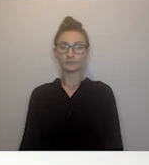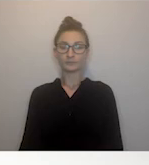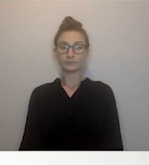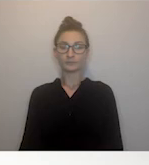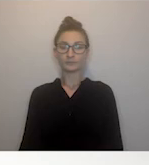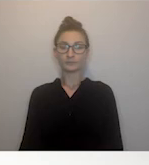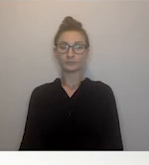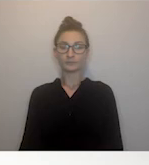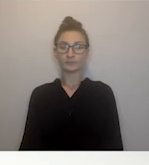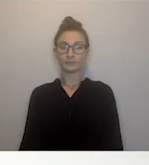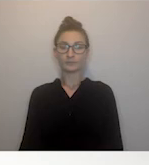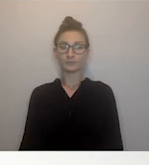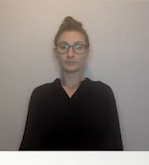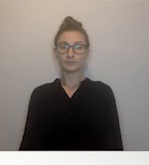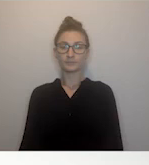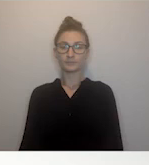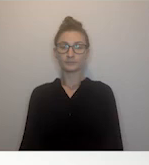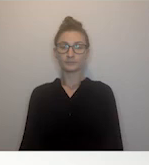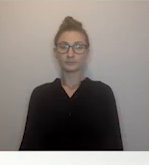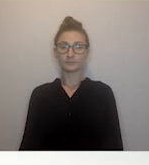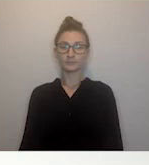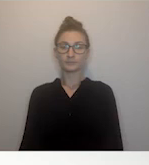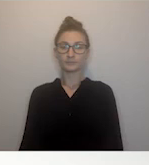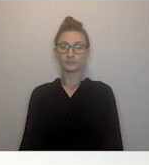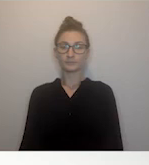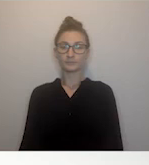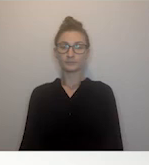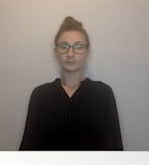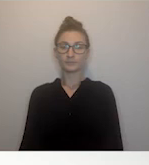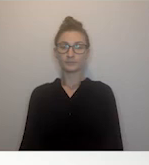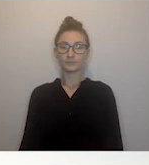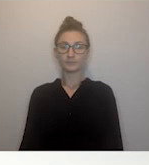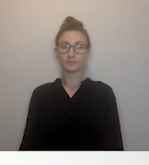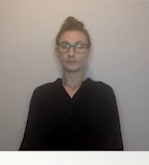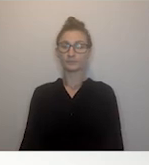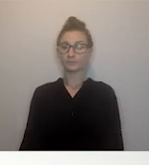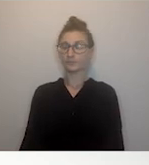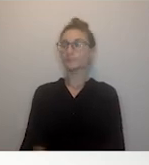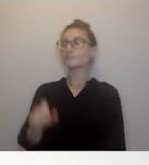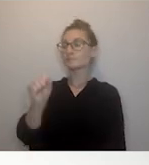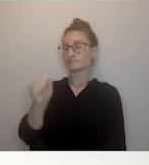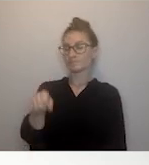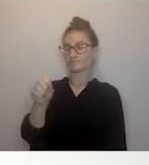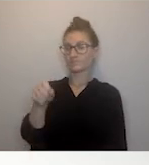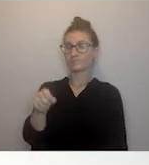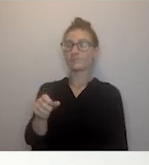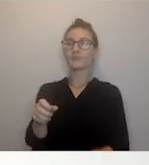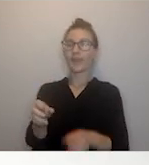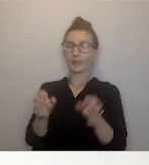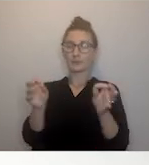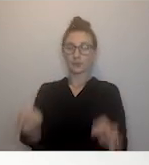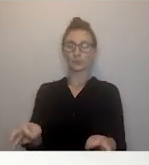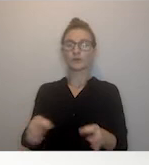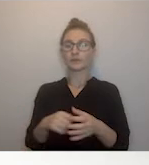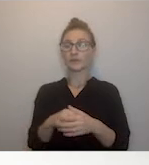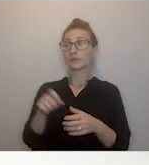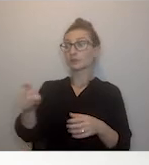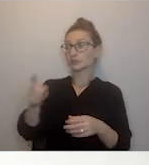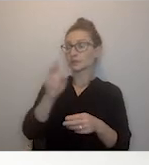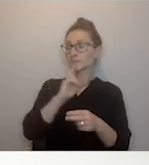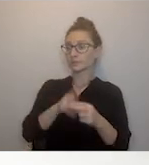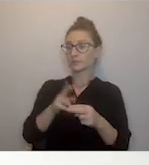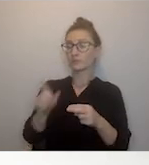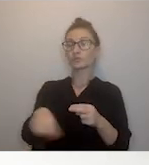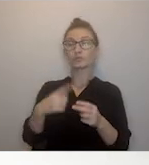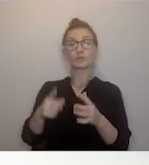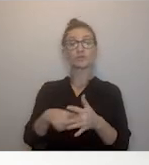just so intimidating. So just someone to kind of help hold my hand for a little bit. To get you into that. Yeah, we absolutely